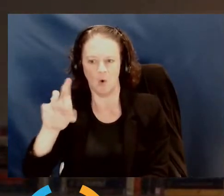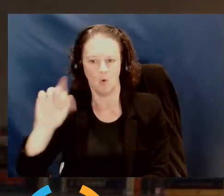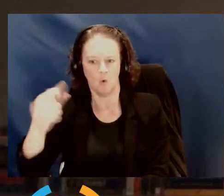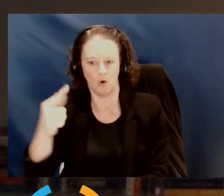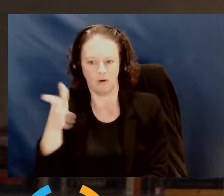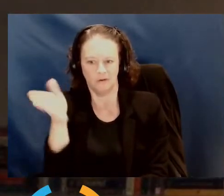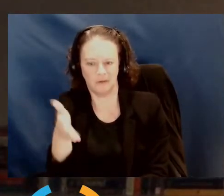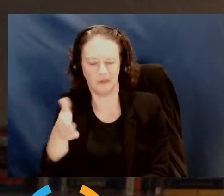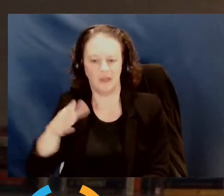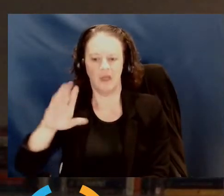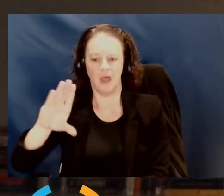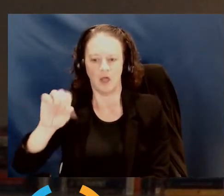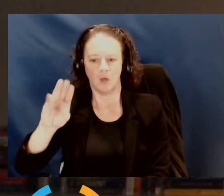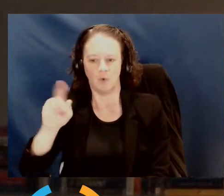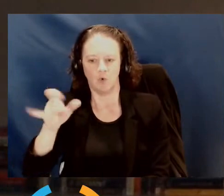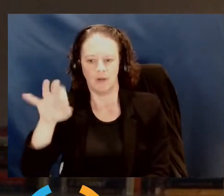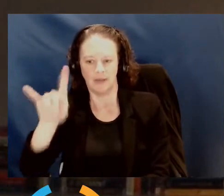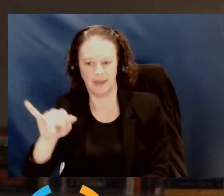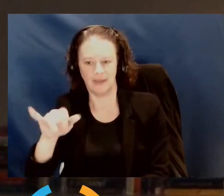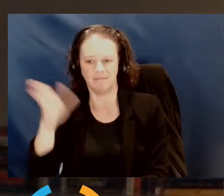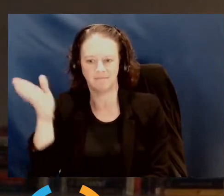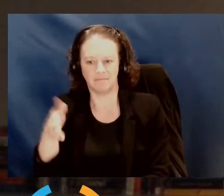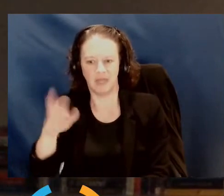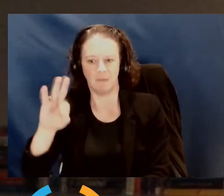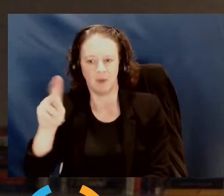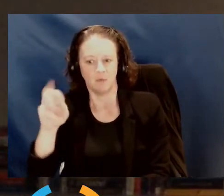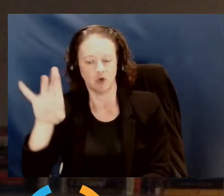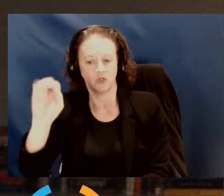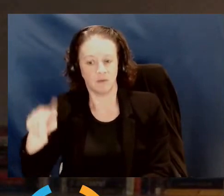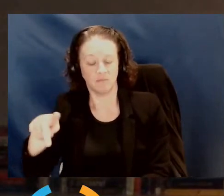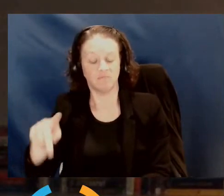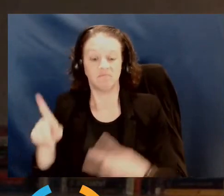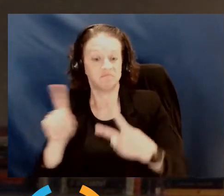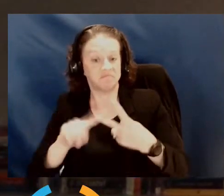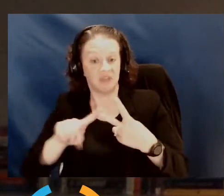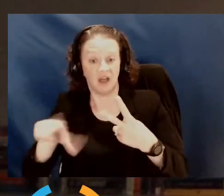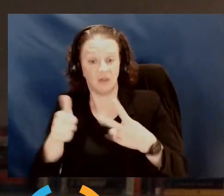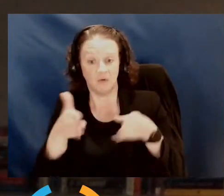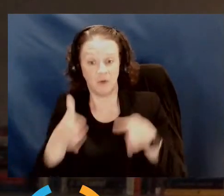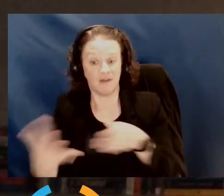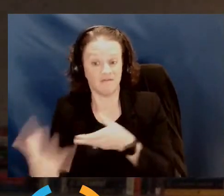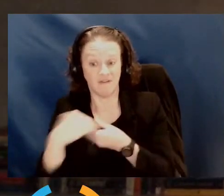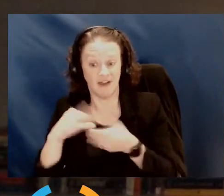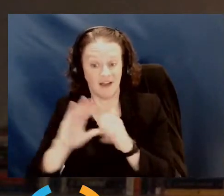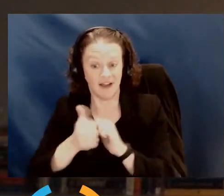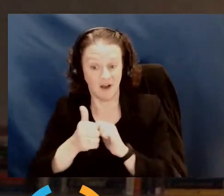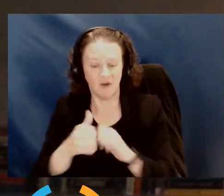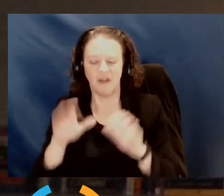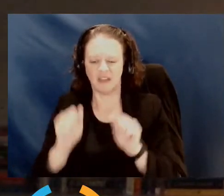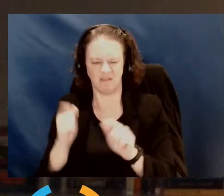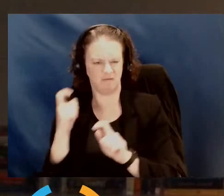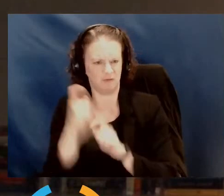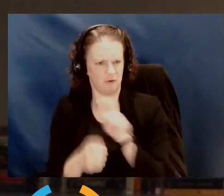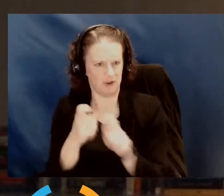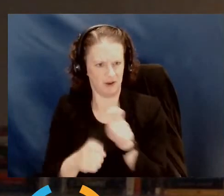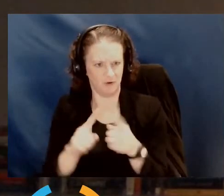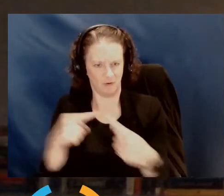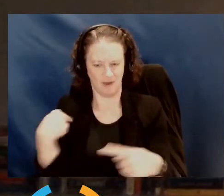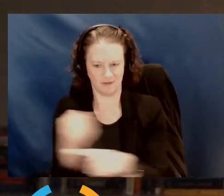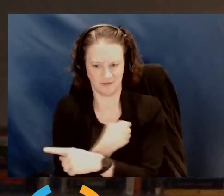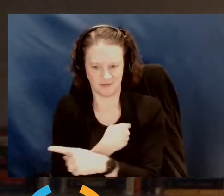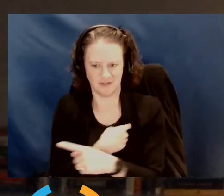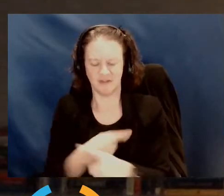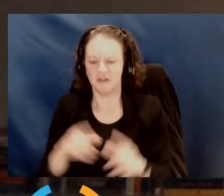to all, are made possible by individuals just like you. Please consider making a gift of $50, $25,